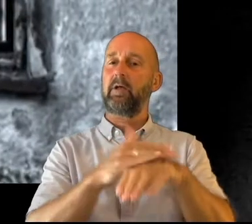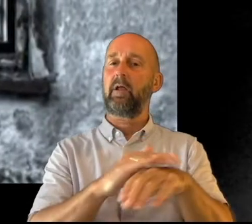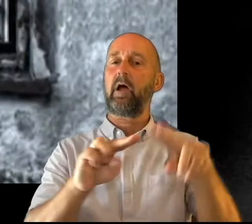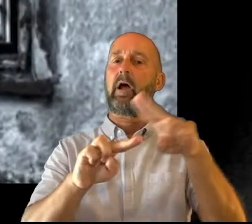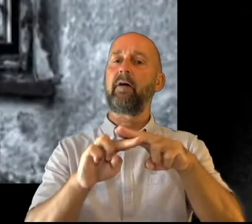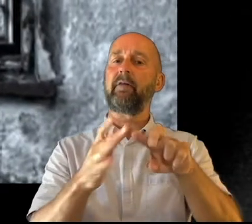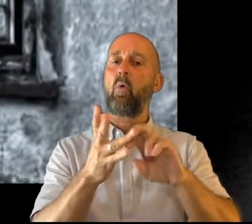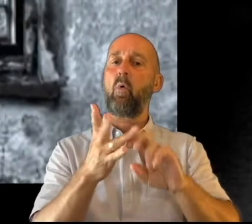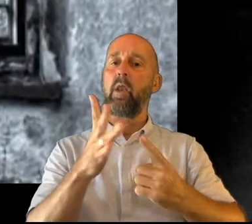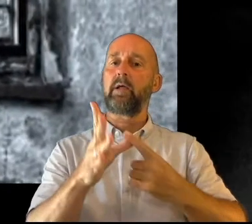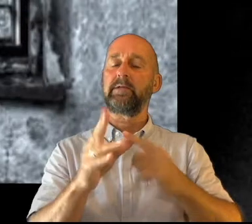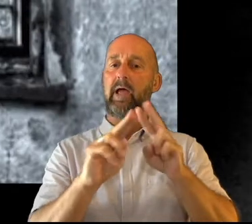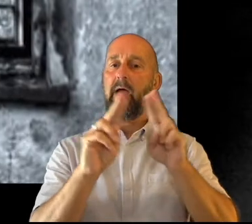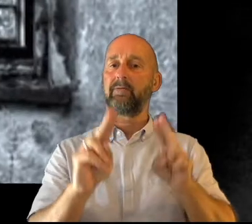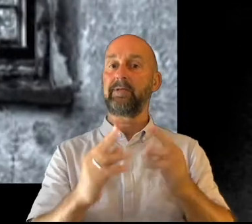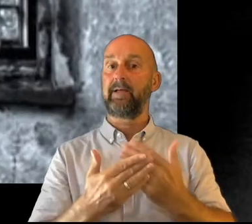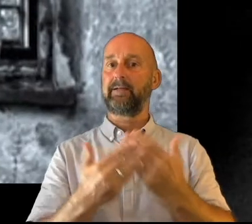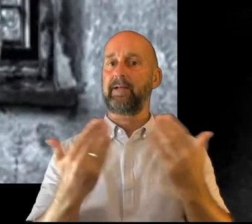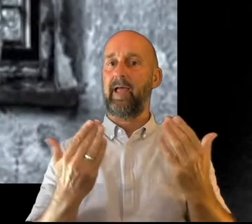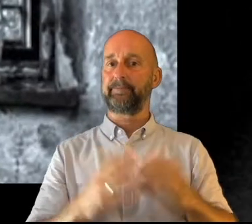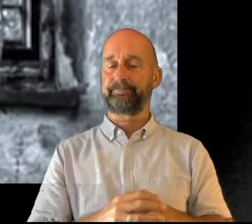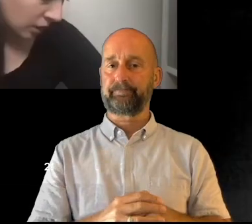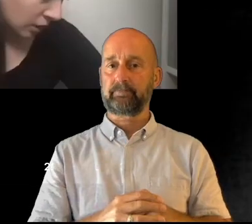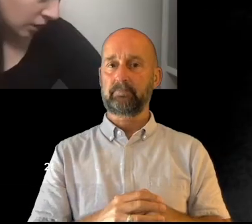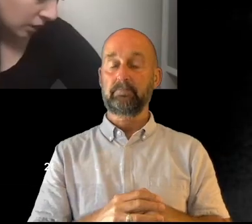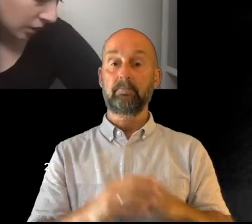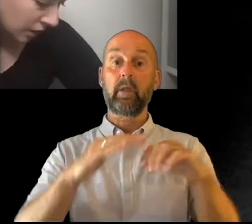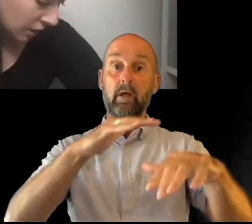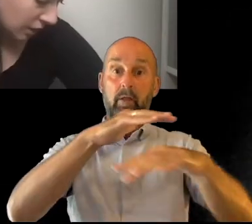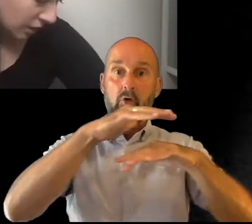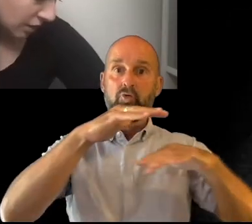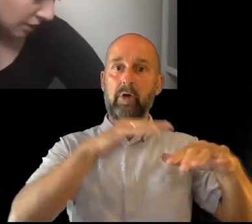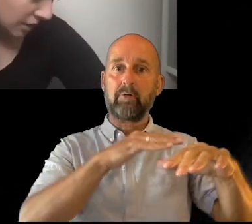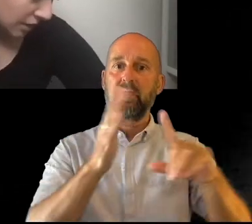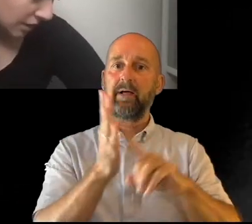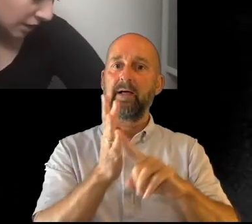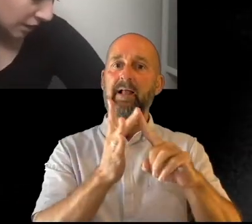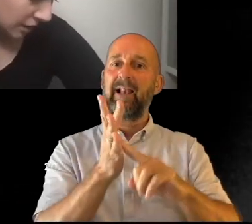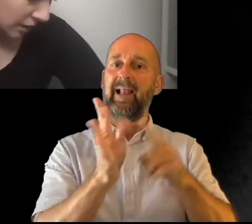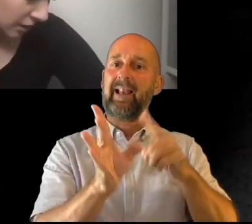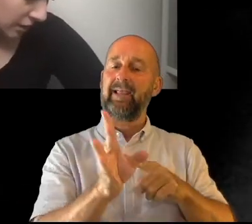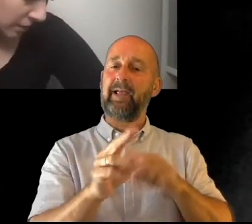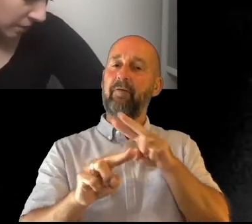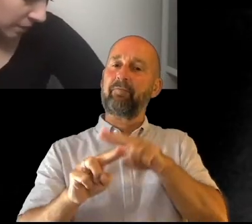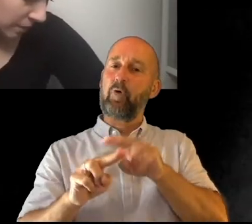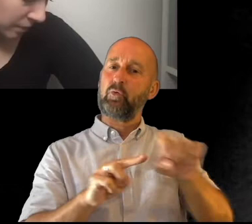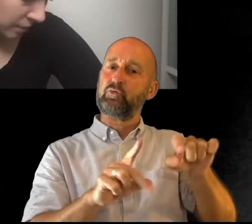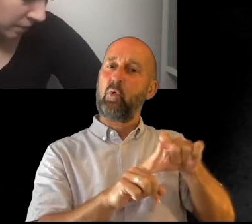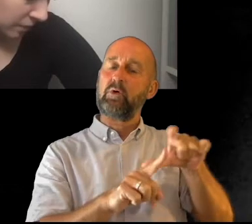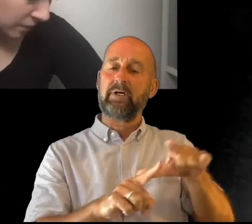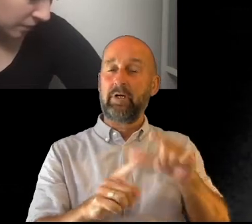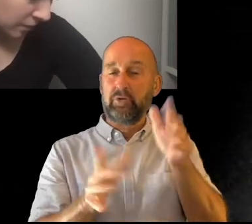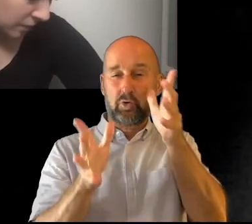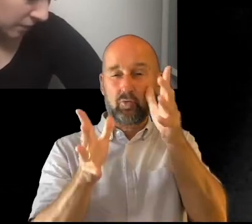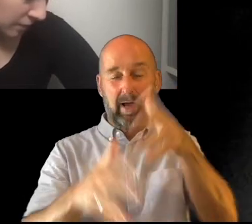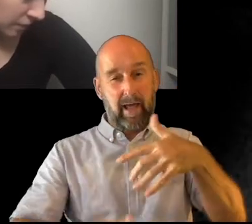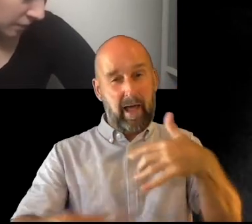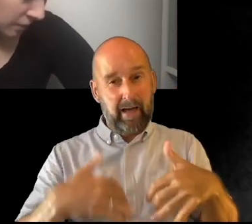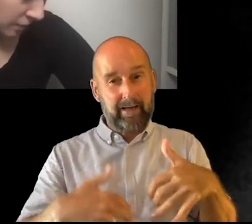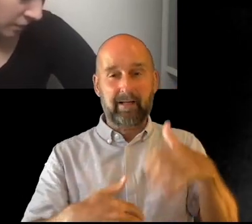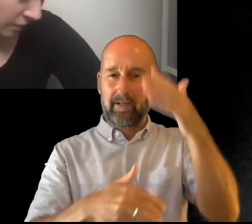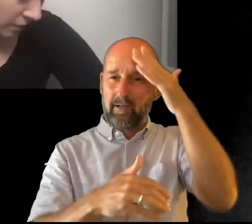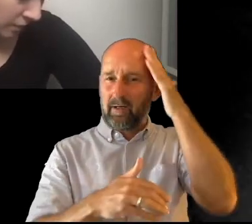Fiona's house, day. In the underground, Lily, Fiona's daughter, is crying in agony. Fiona is